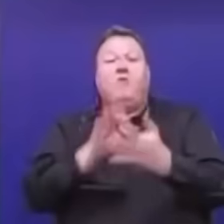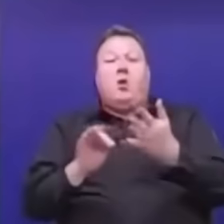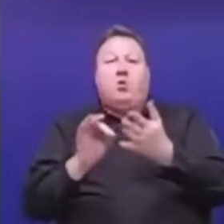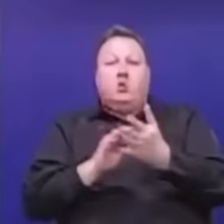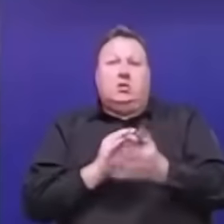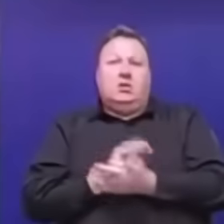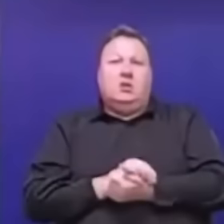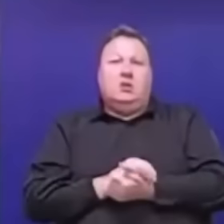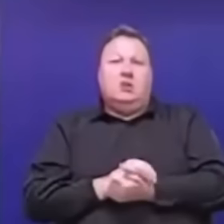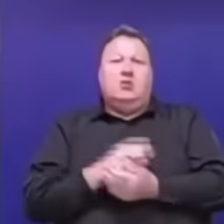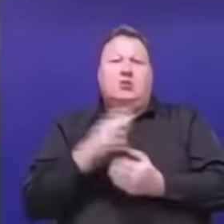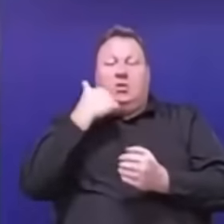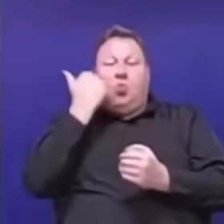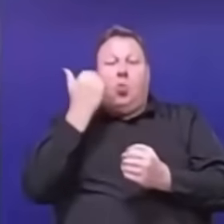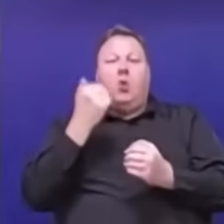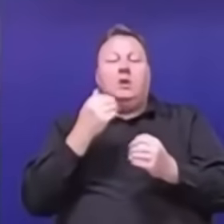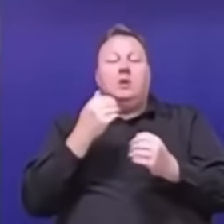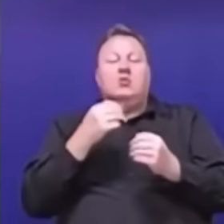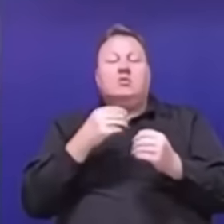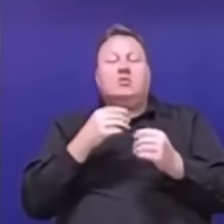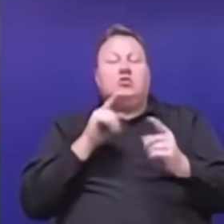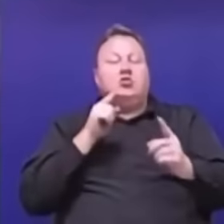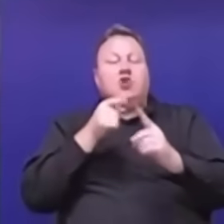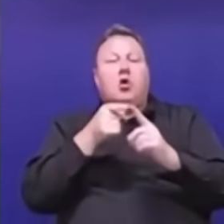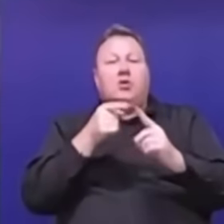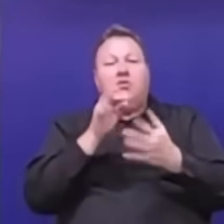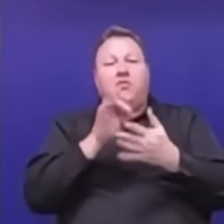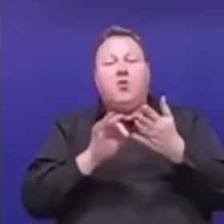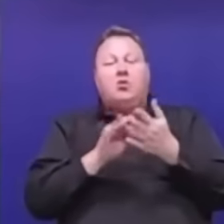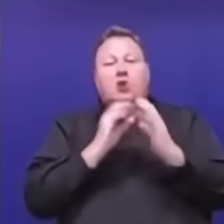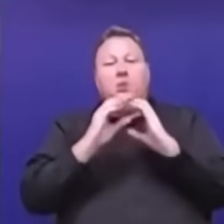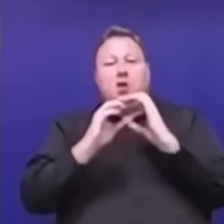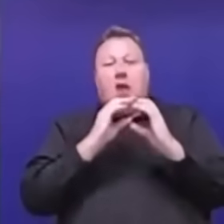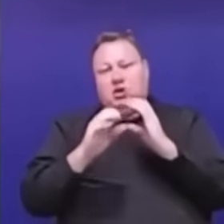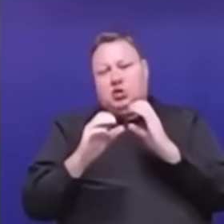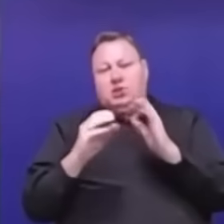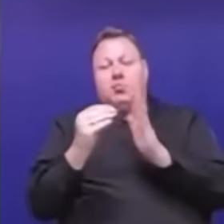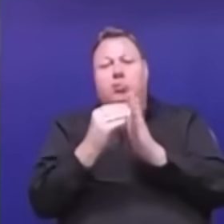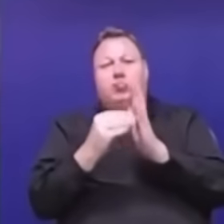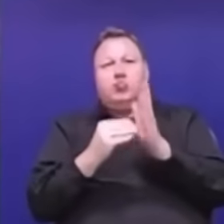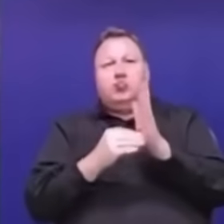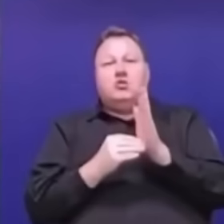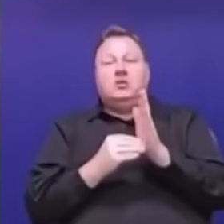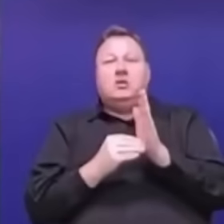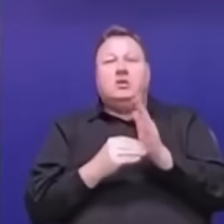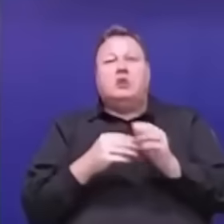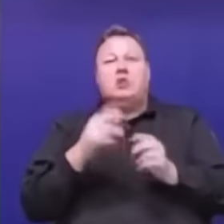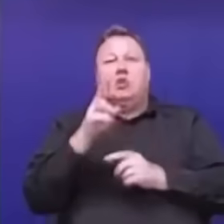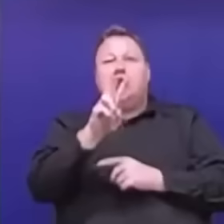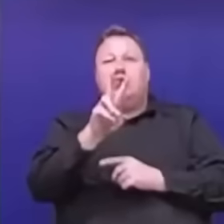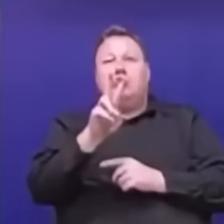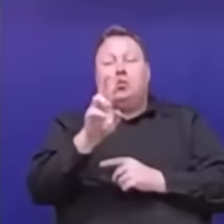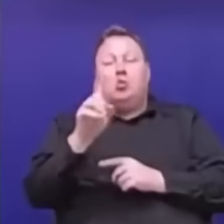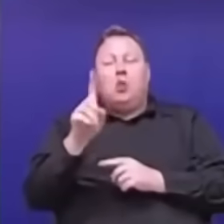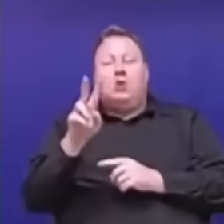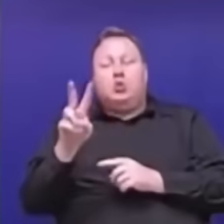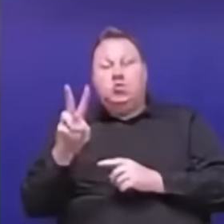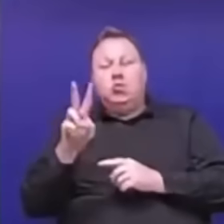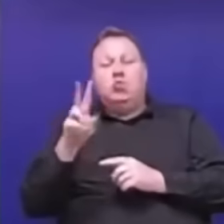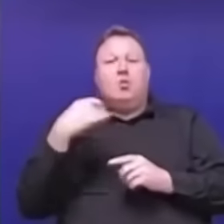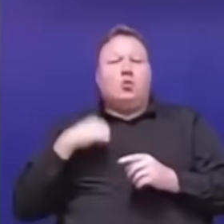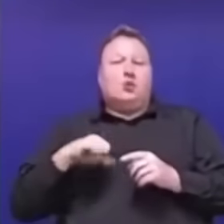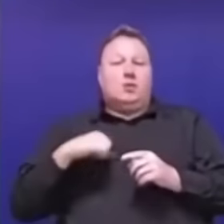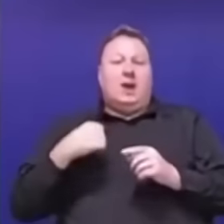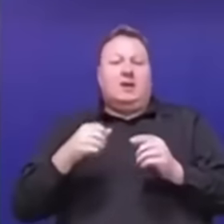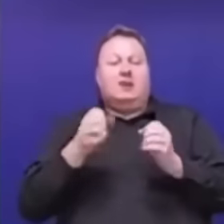a targeted voter communication and registration campaign that is currently being rolled out across 212 municipalities